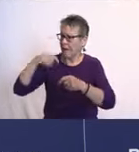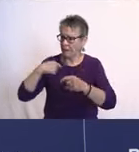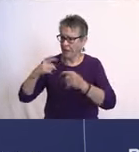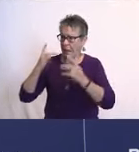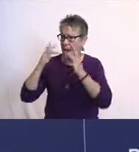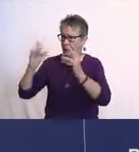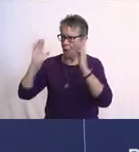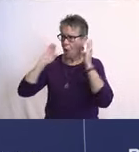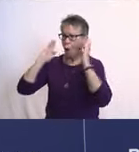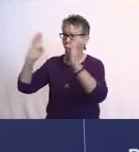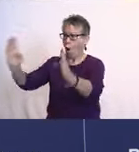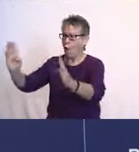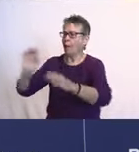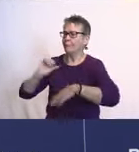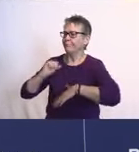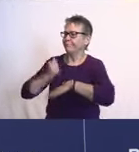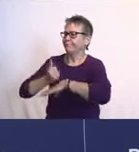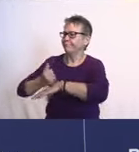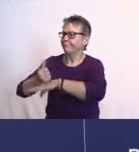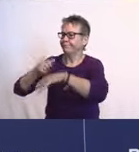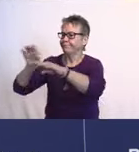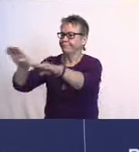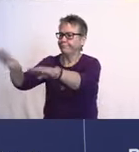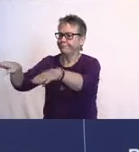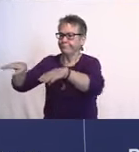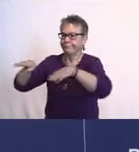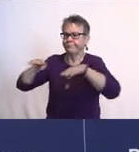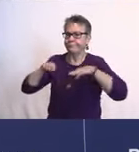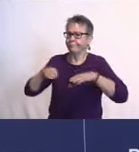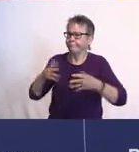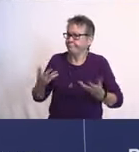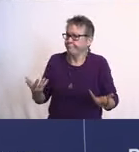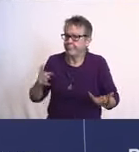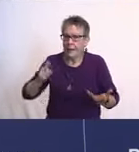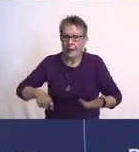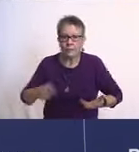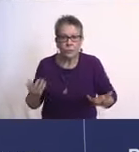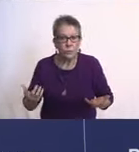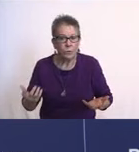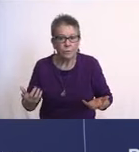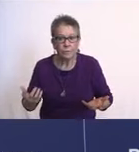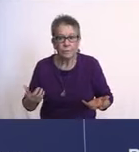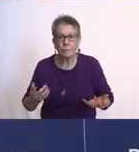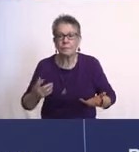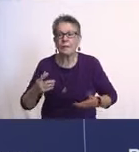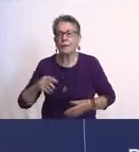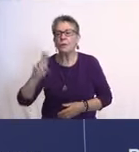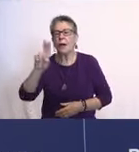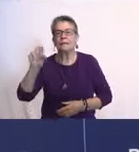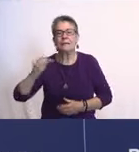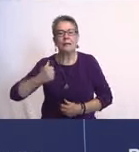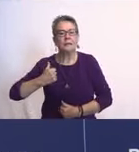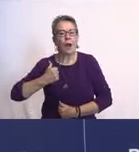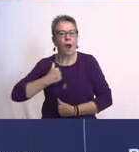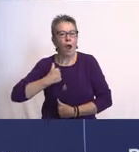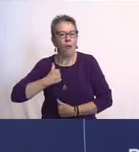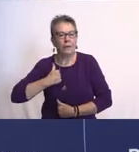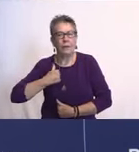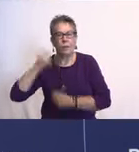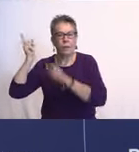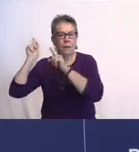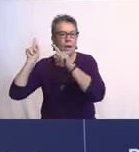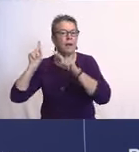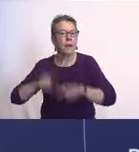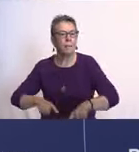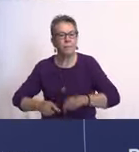huge role in that. I also just will report that we do have 2 temporary morgues set up, one at Newark and University